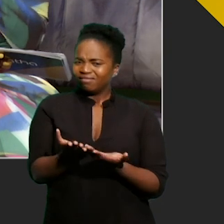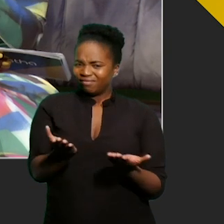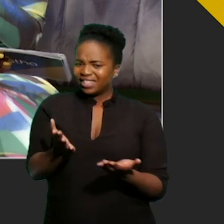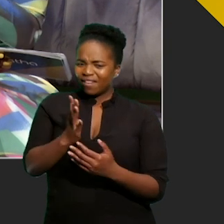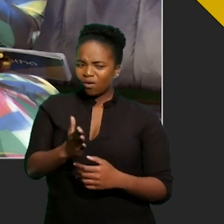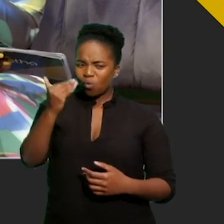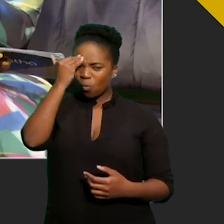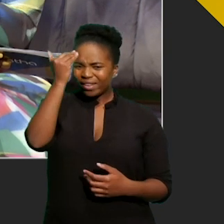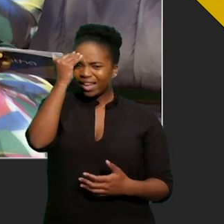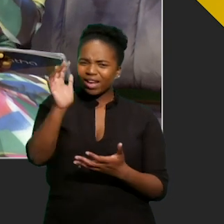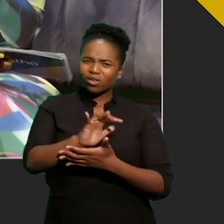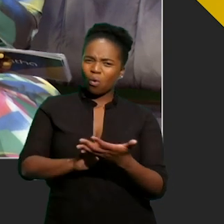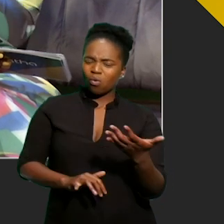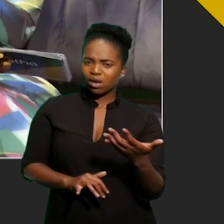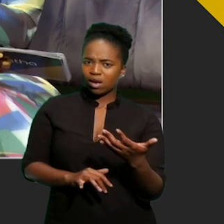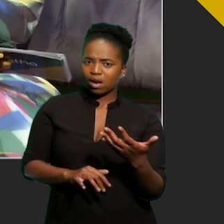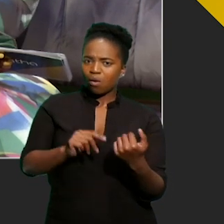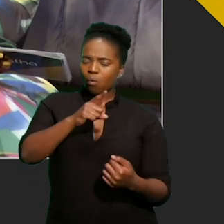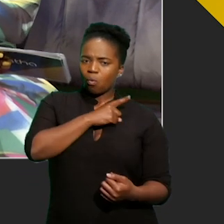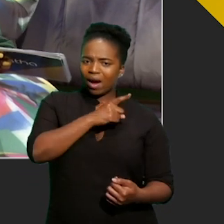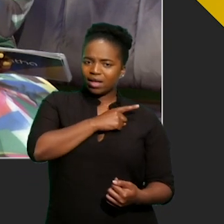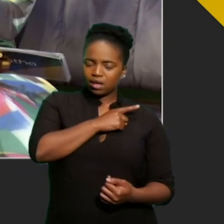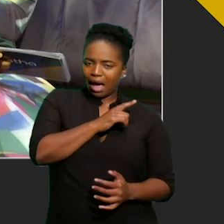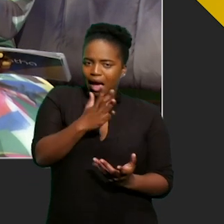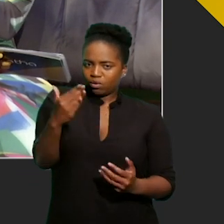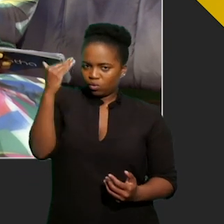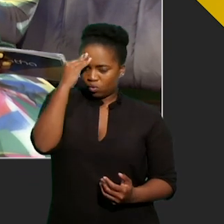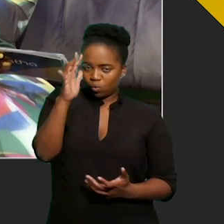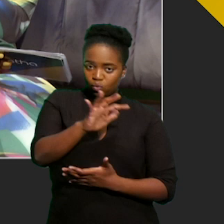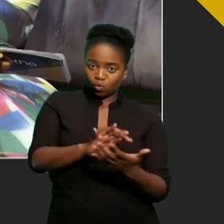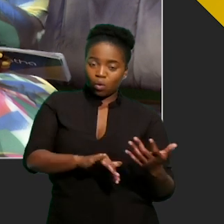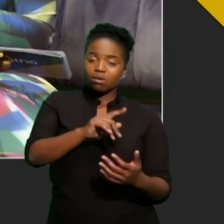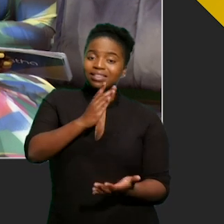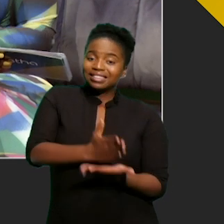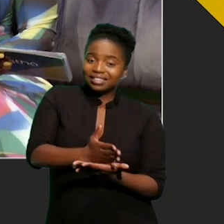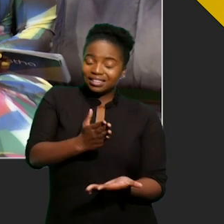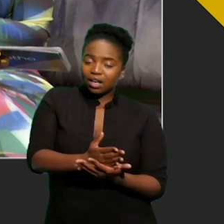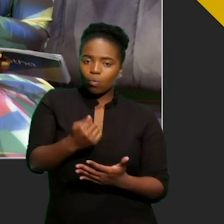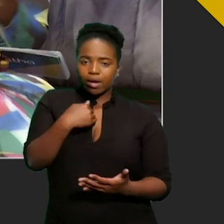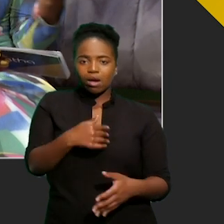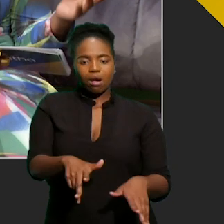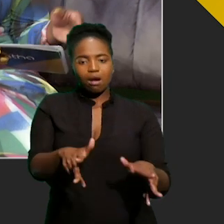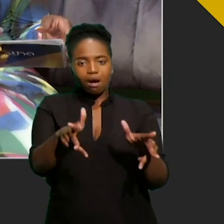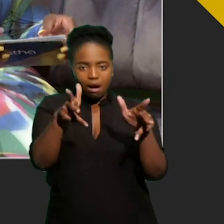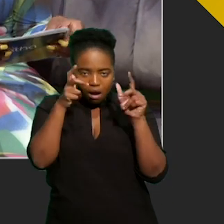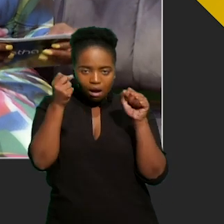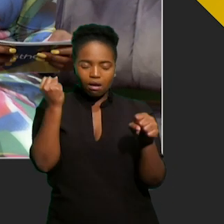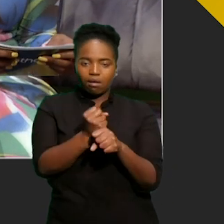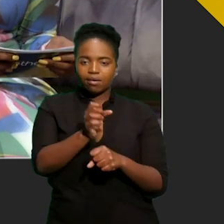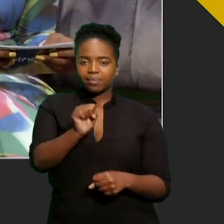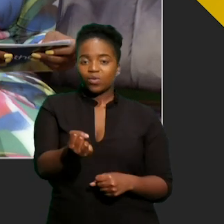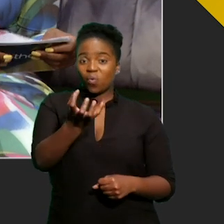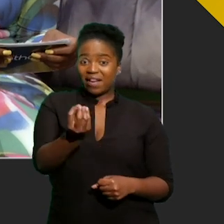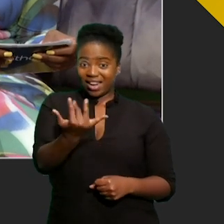se plaga di process tsa motlhobo mang gore at the end of the day se ka gona gore ba sentse publicly so that we can can consume it as the readers or the audience. We